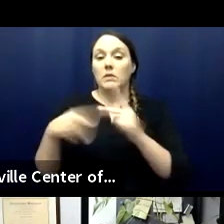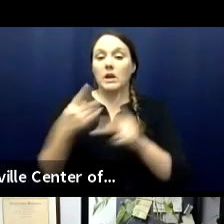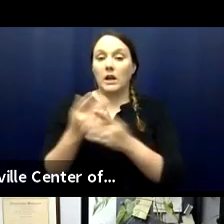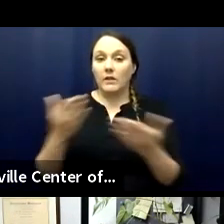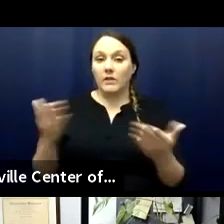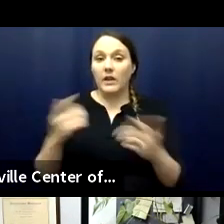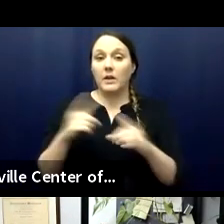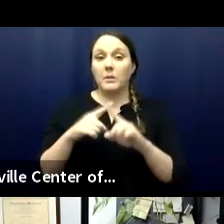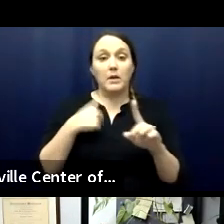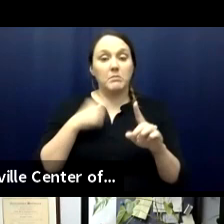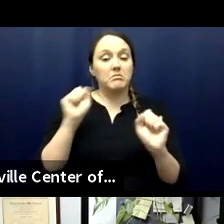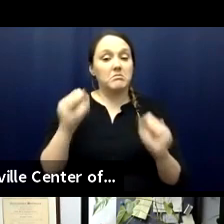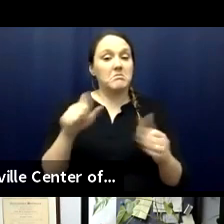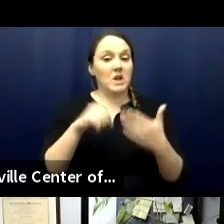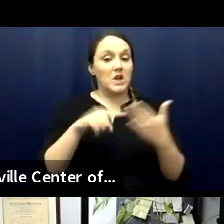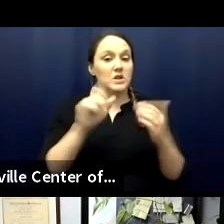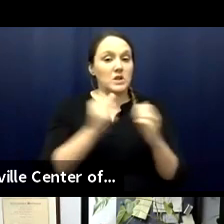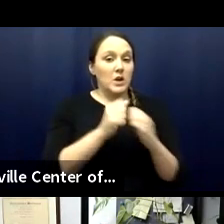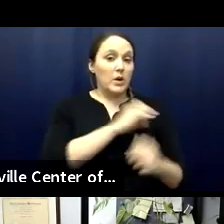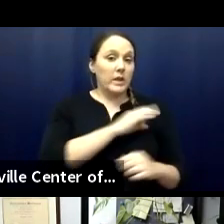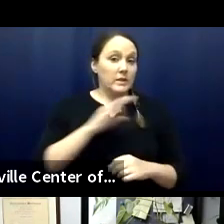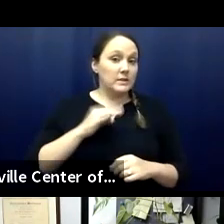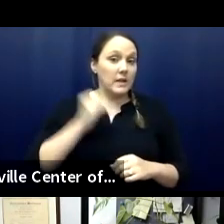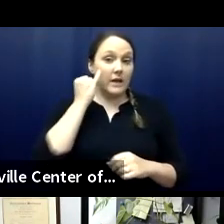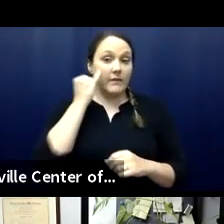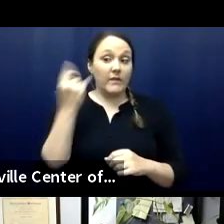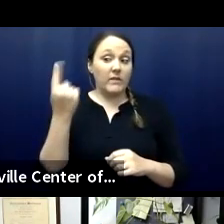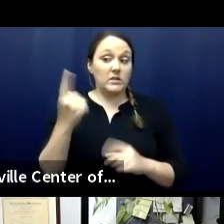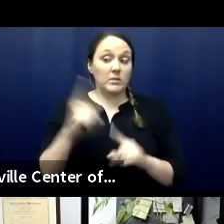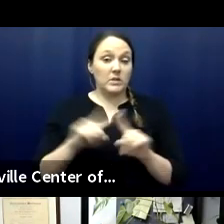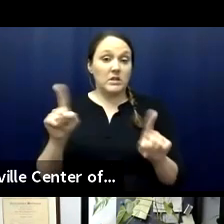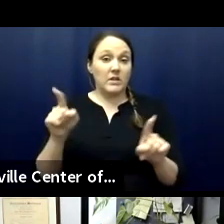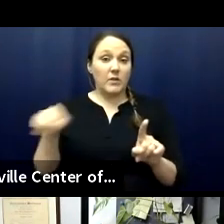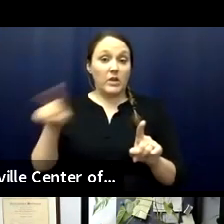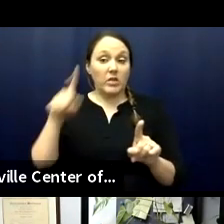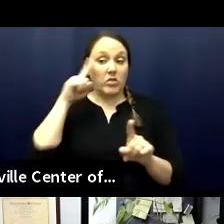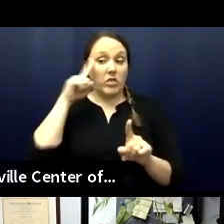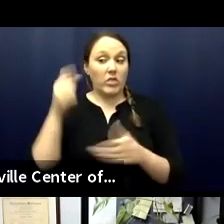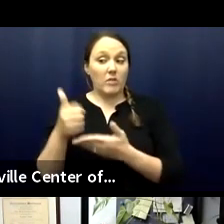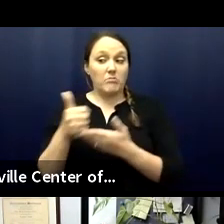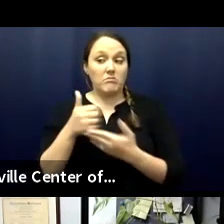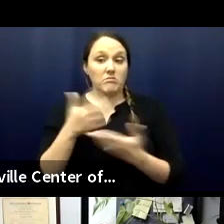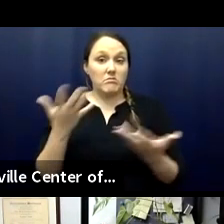staff regarding if there's something different that they think would be more helpful. Absolutely.